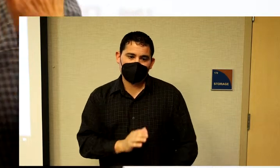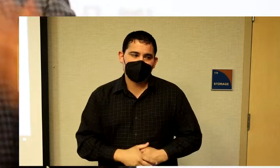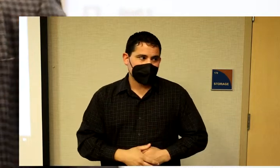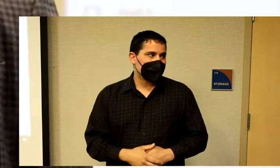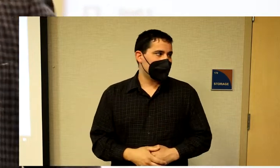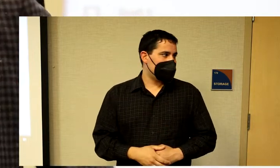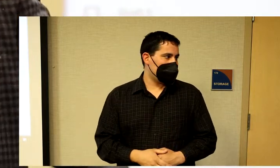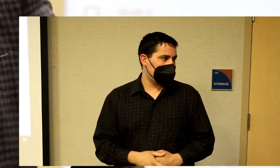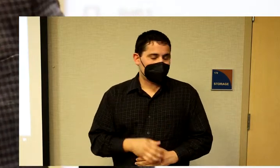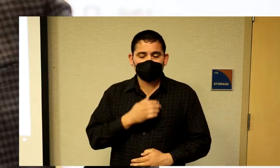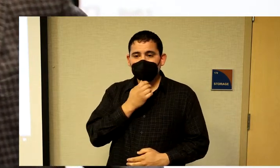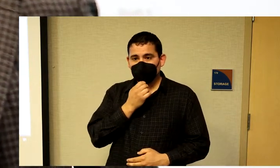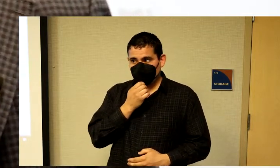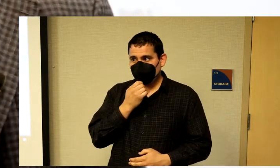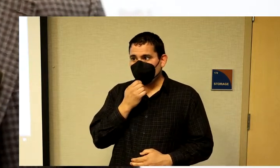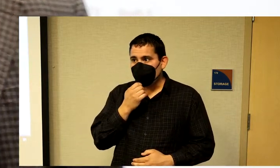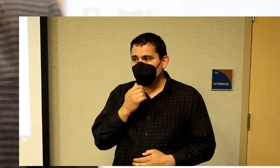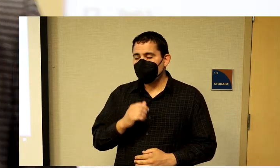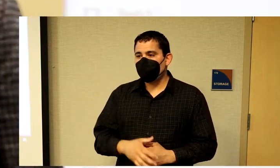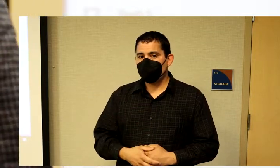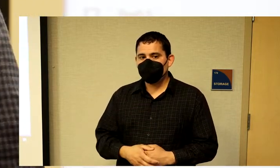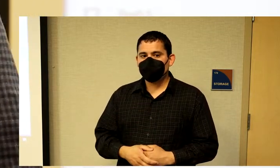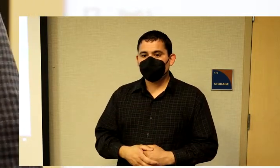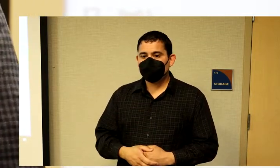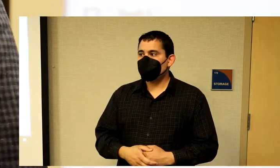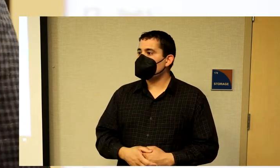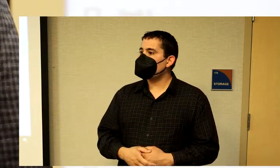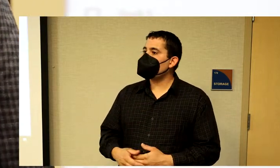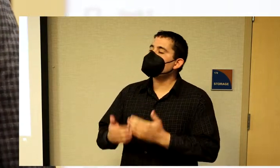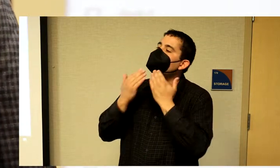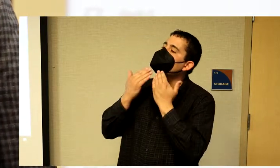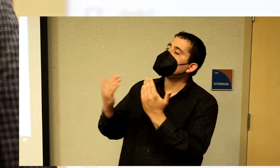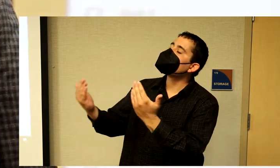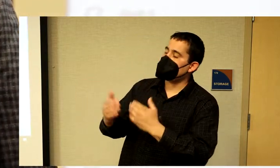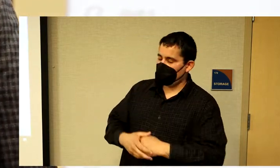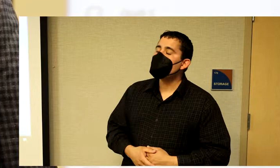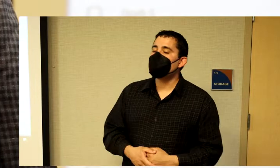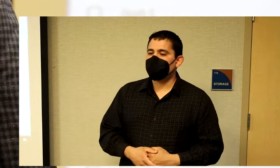One of many things to weigh. Thank you.